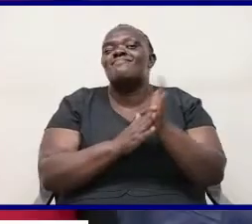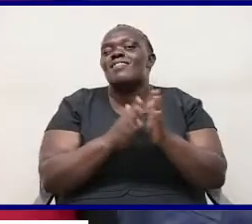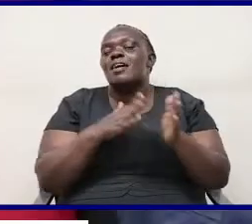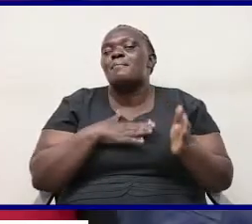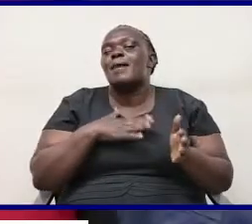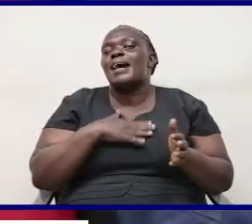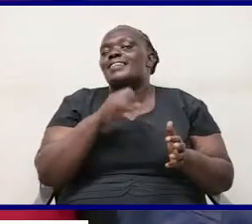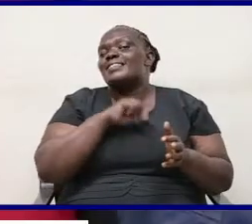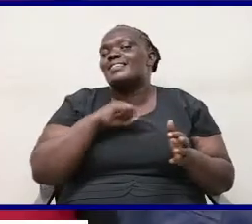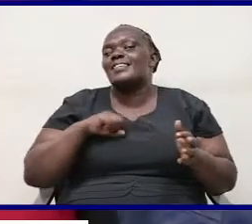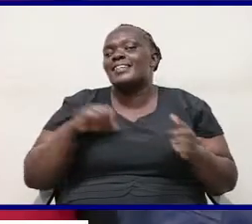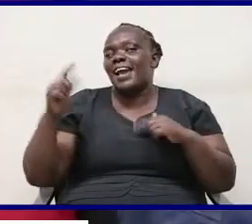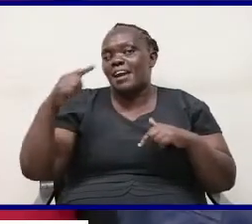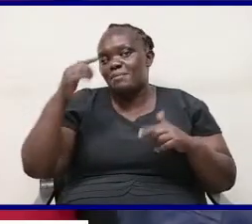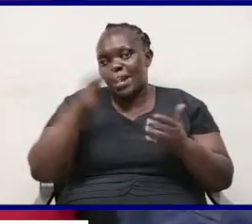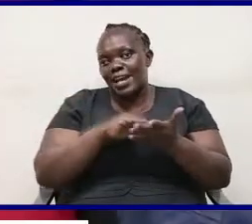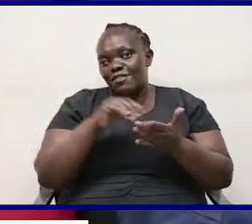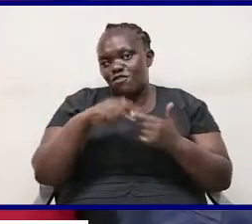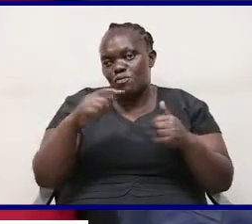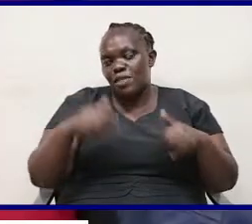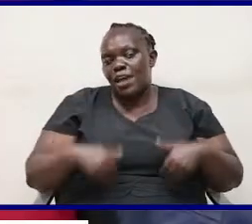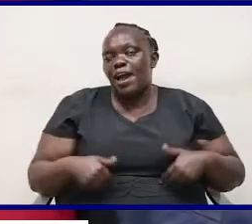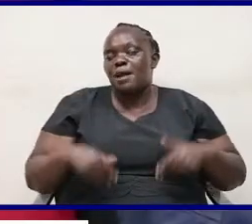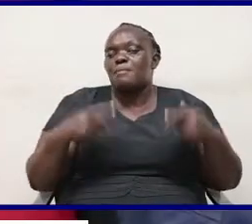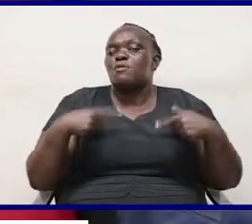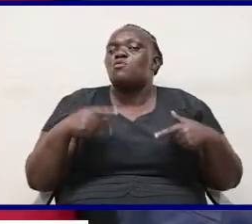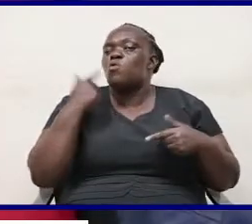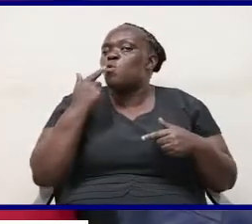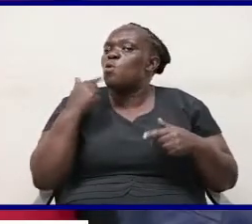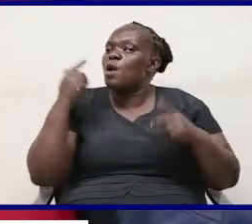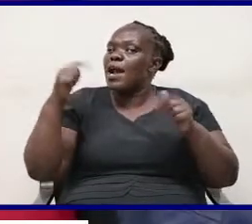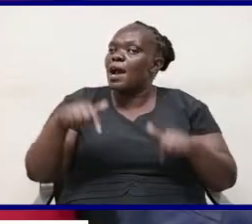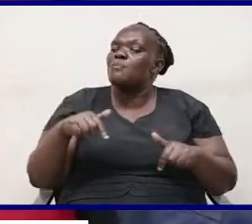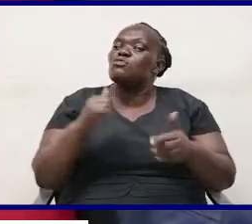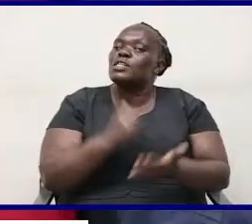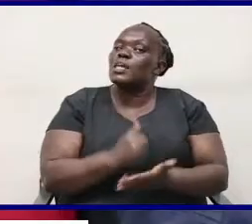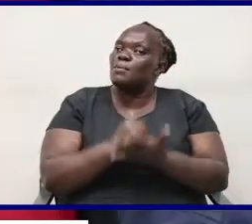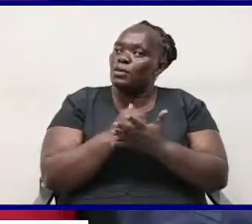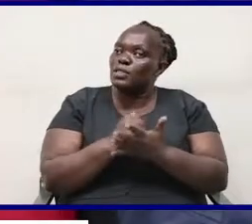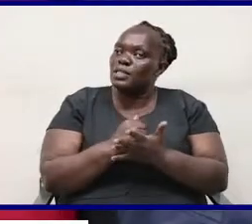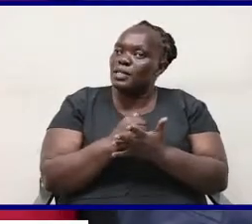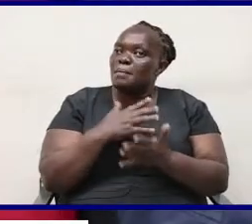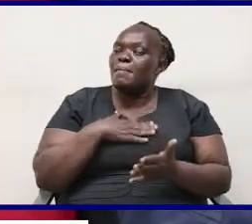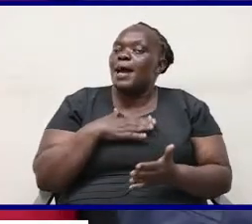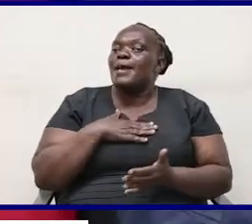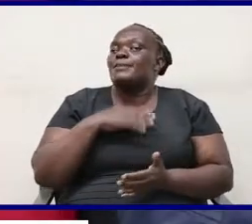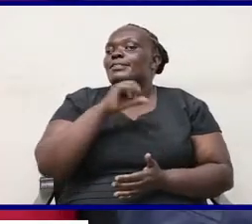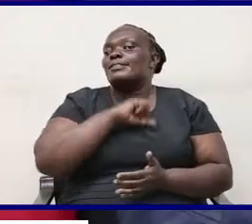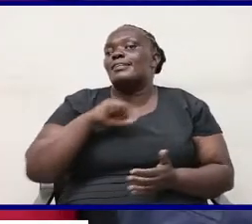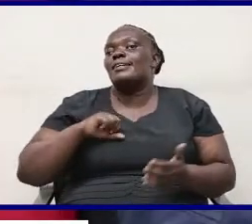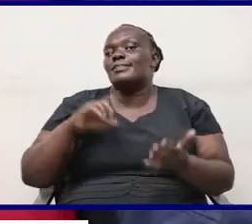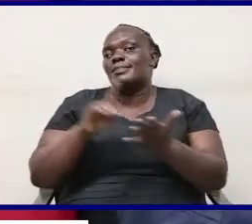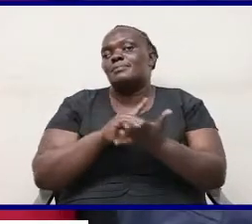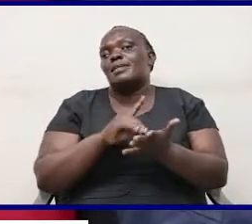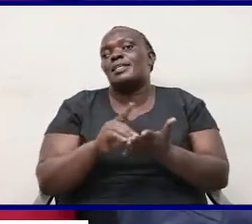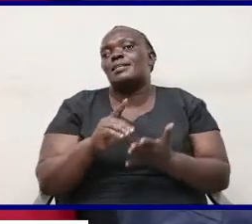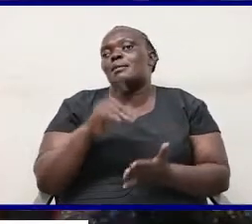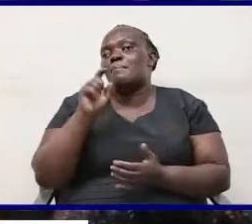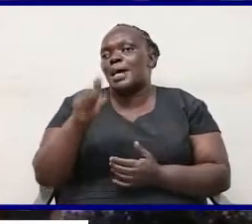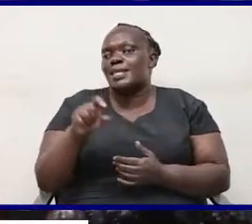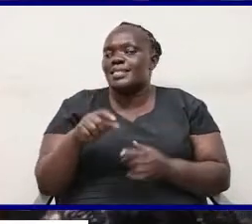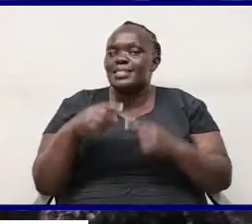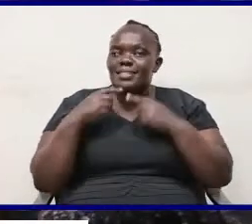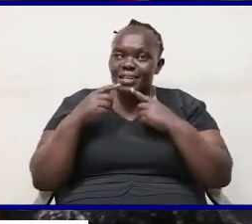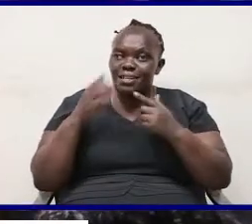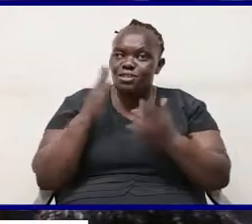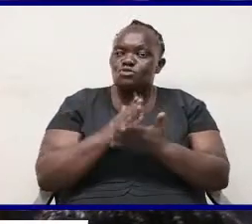State Department. It came again from the young people who had come in to support my State Department. I must